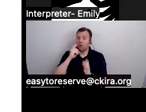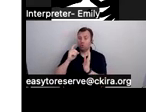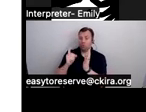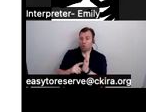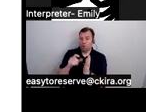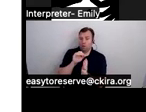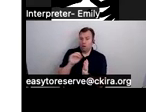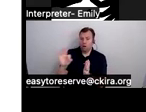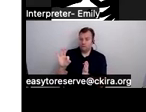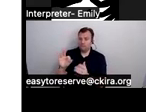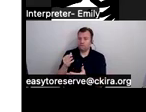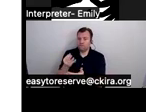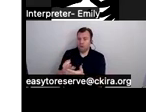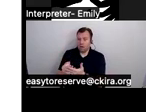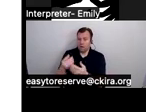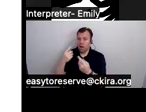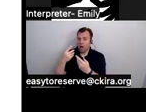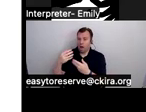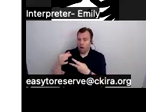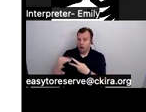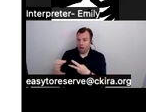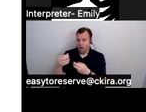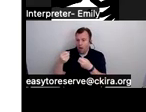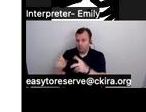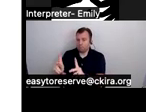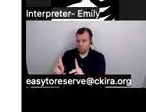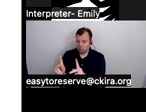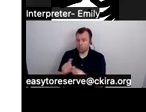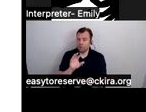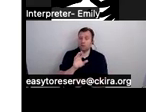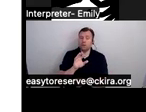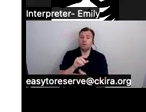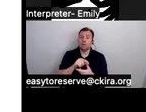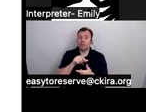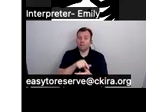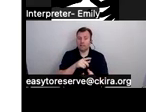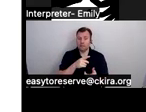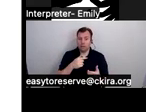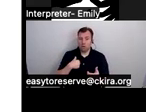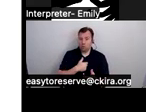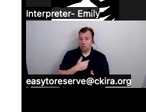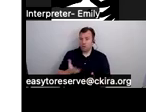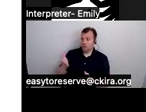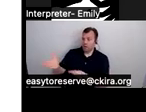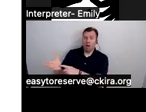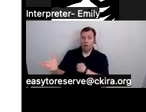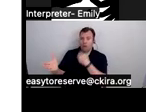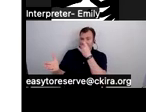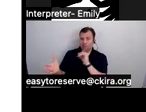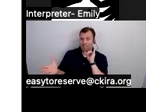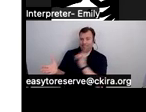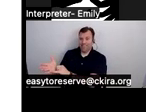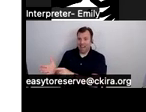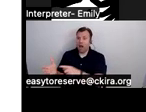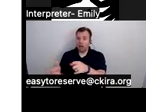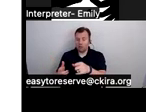Opportunities, and these are different announcements that NIH makes about areas of research that they're particularly interested in.